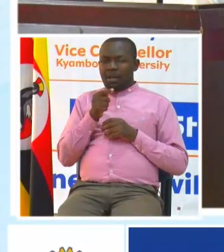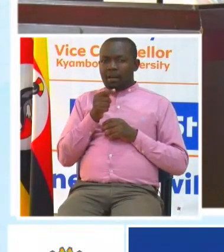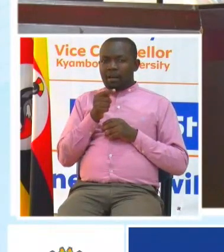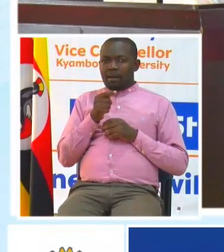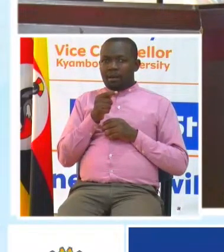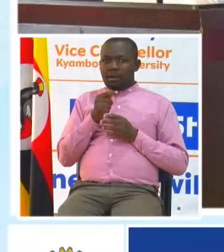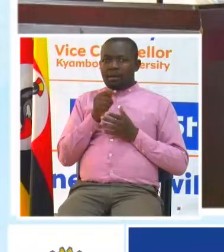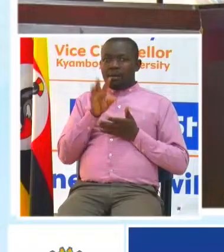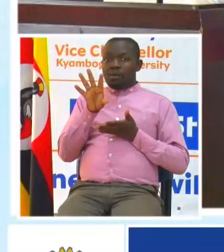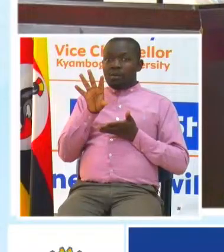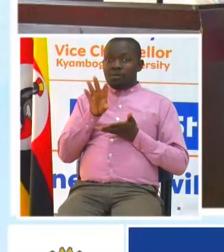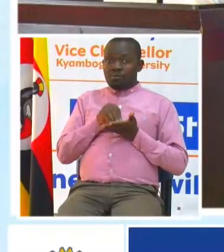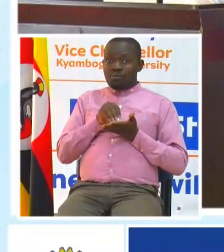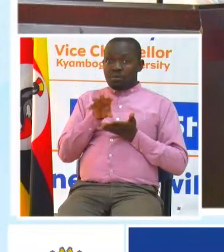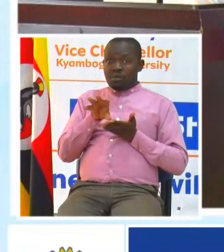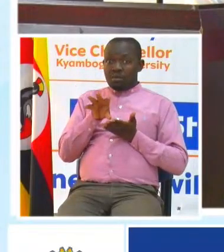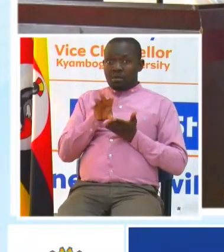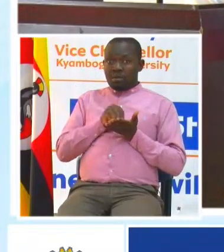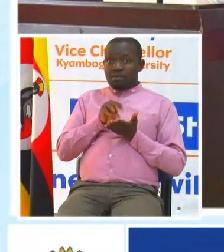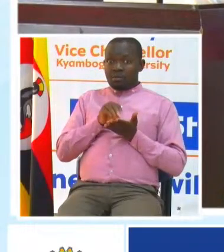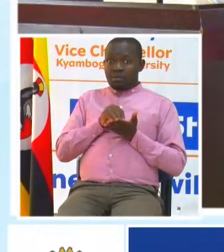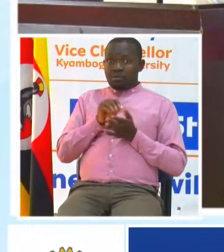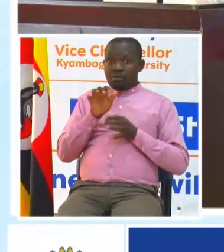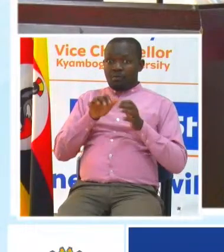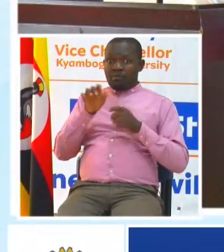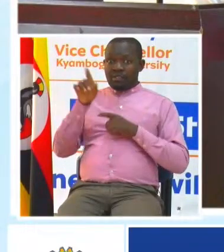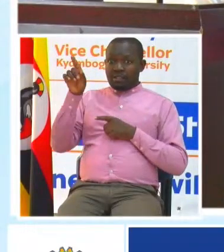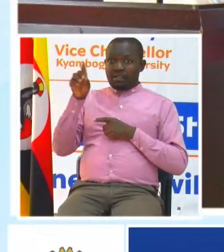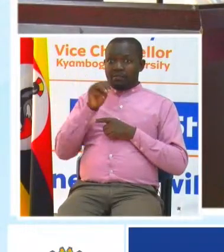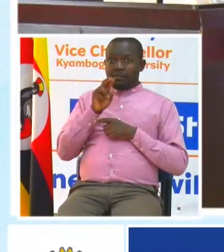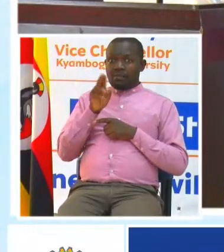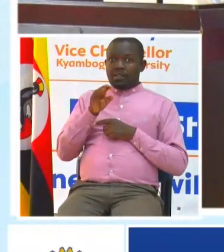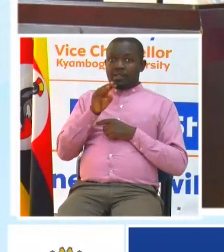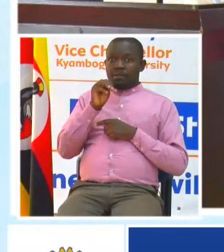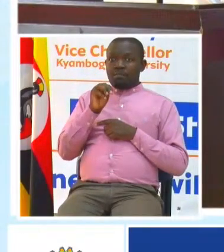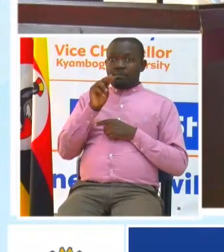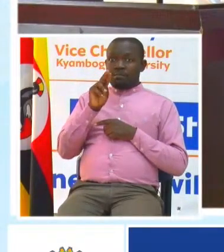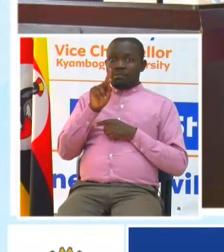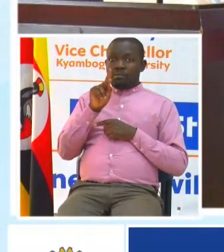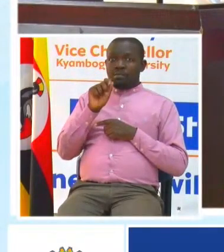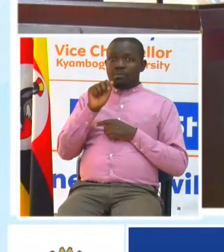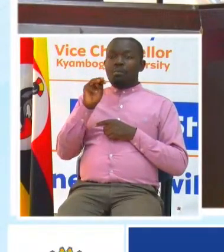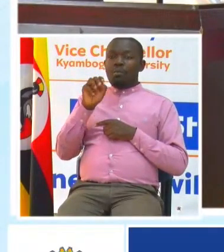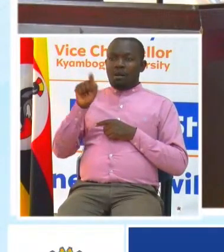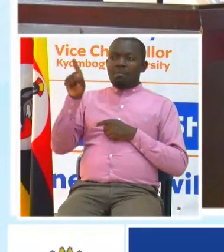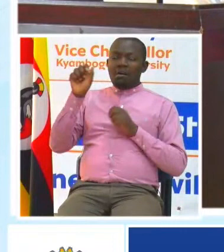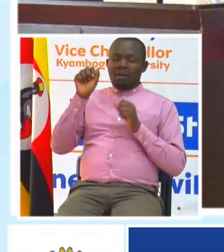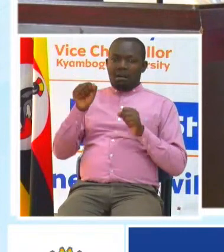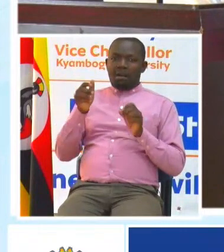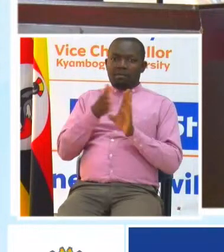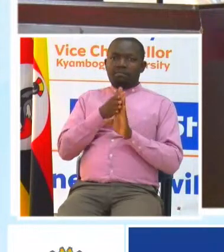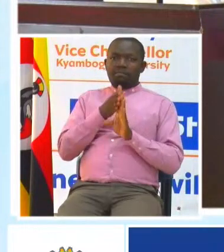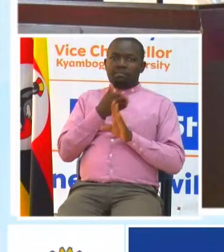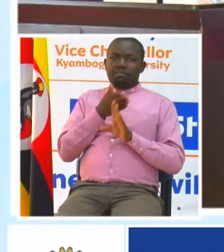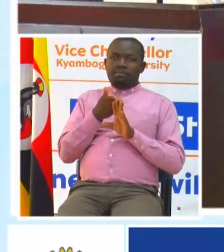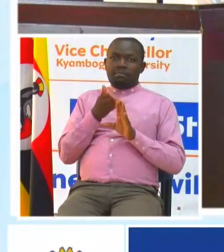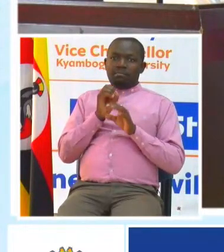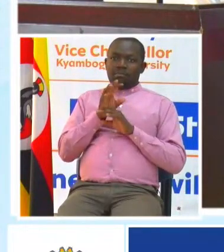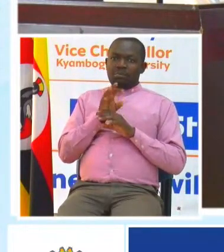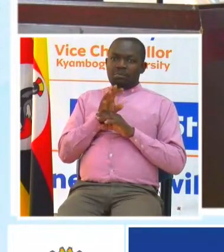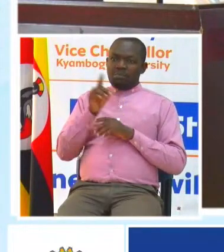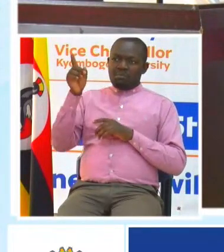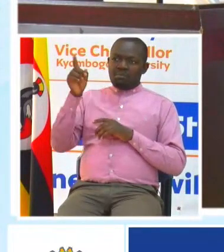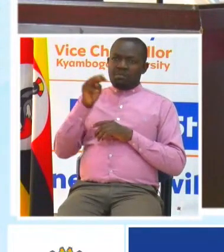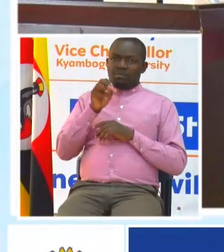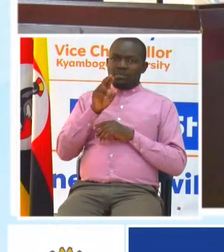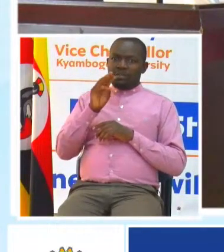transcript office at Kyambogo. He's called Mr. Mukama. He can guide you through the West evaluation thing. Mr.